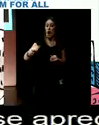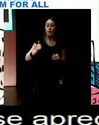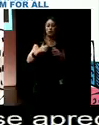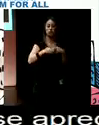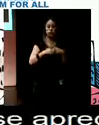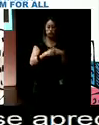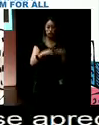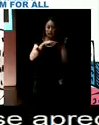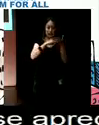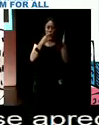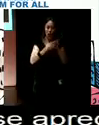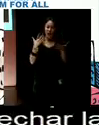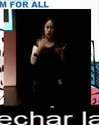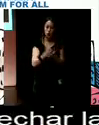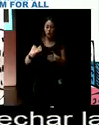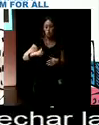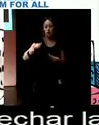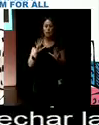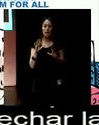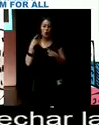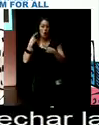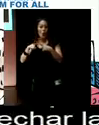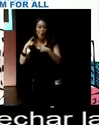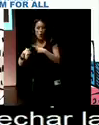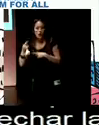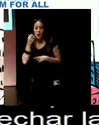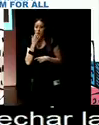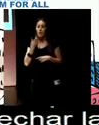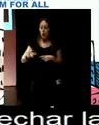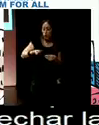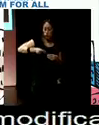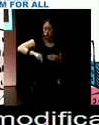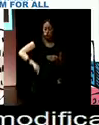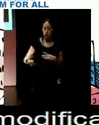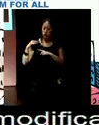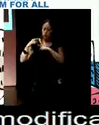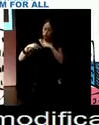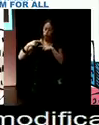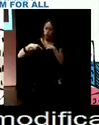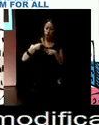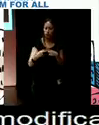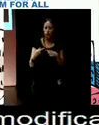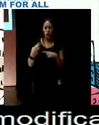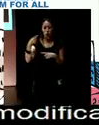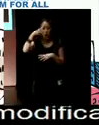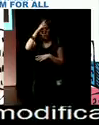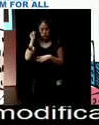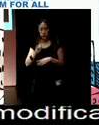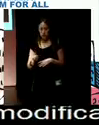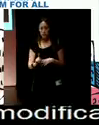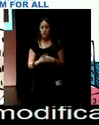technology to modify attitudes, but we don't have to disdain professional